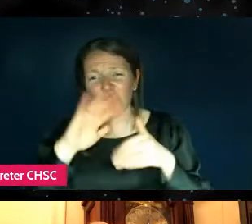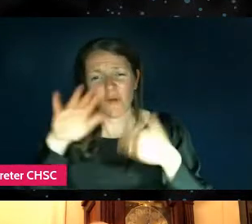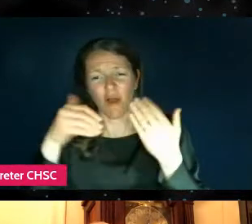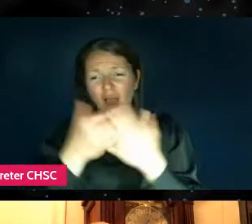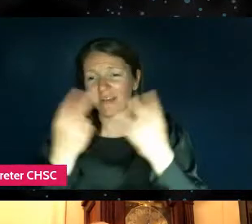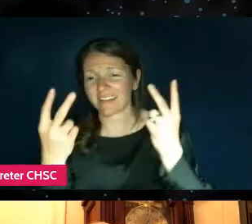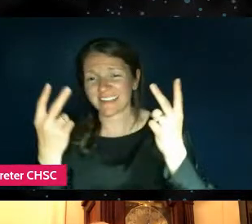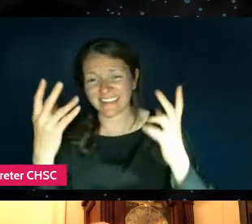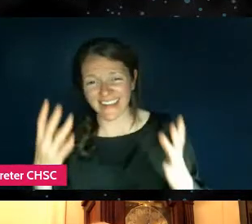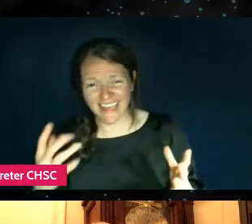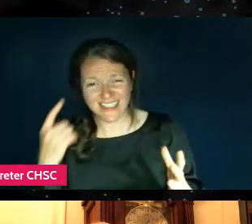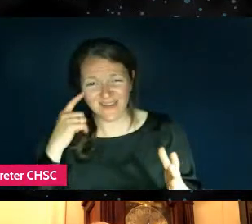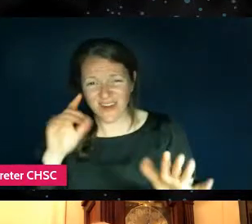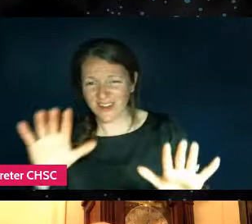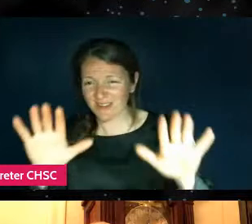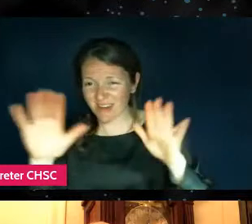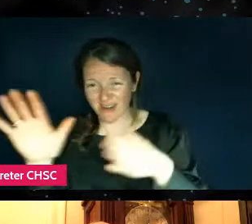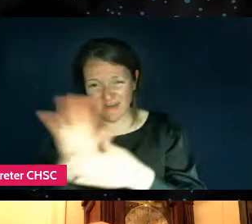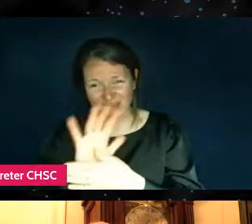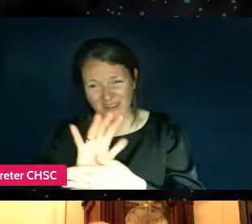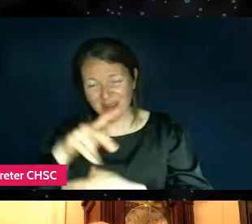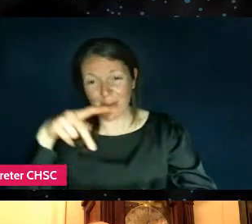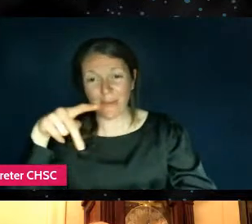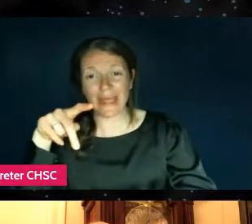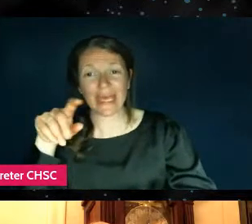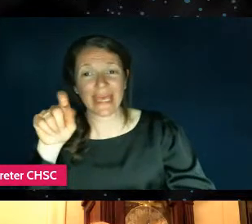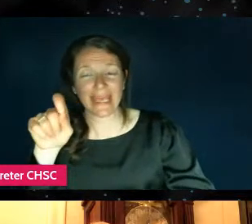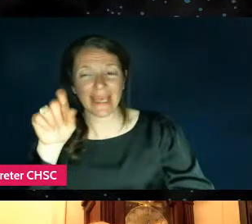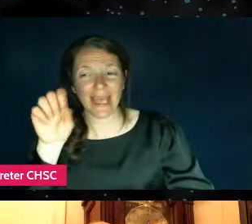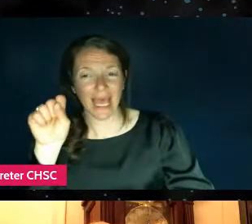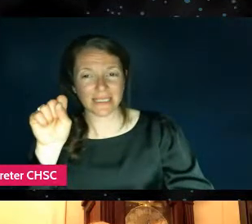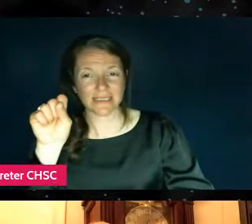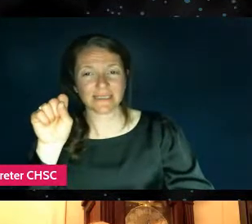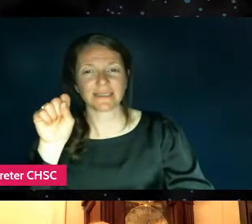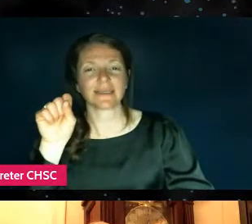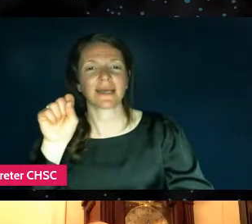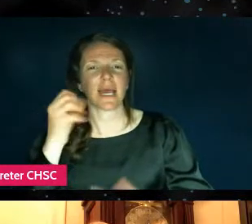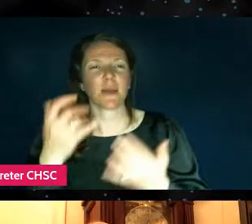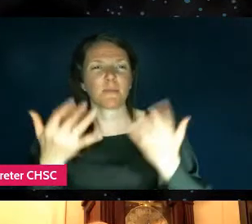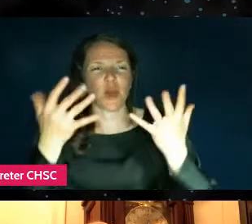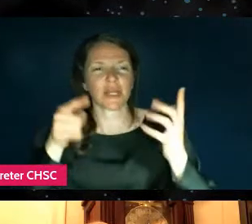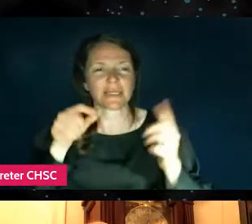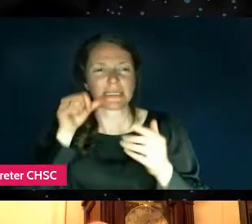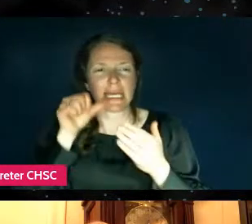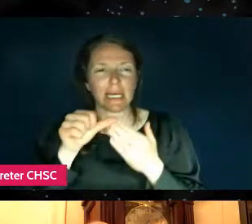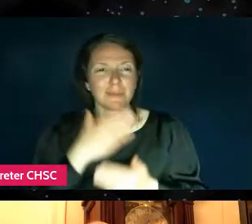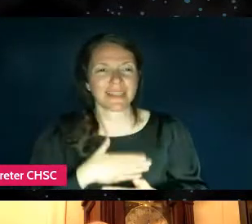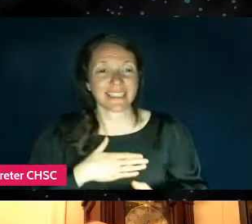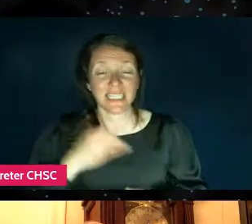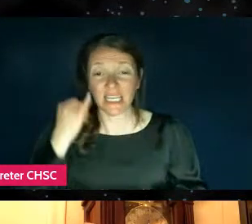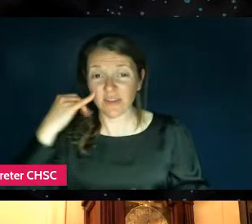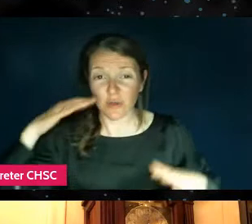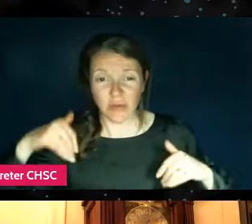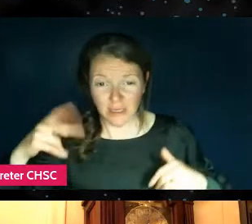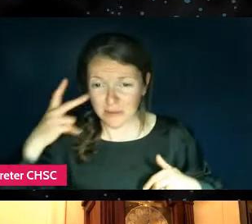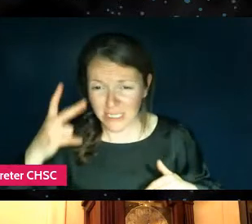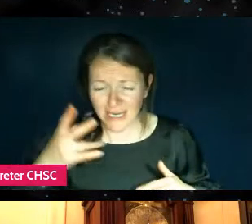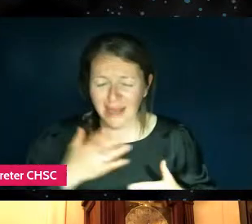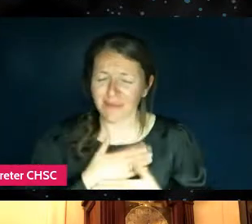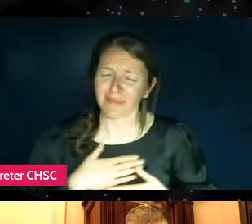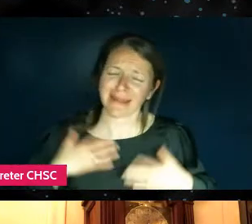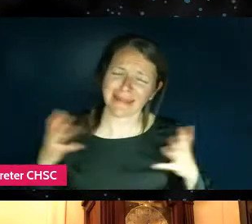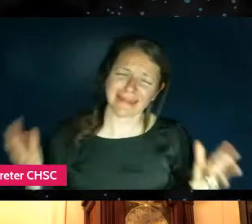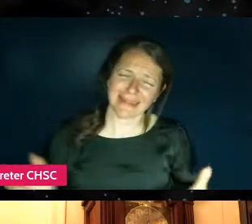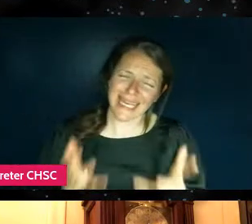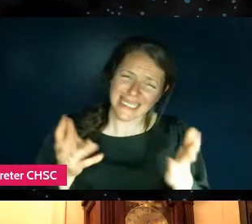guests for the incredible film. P.S. Burn this letter, please. If you have not seen it yet, please go get yourself one of